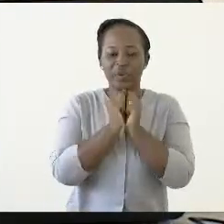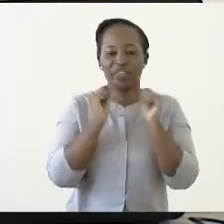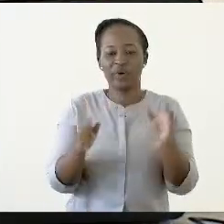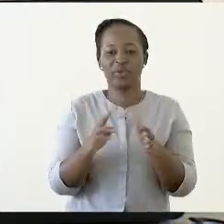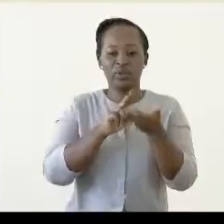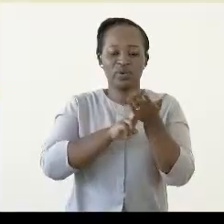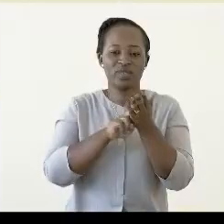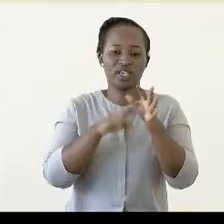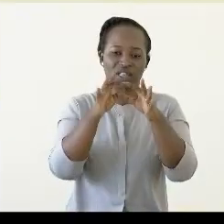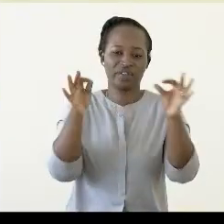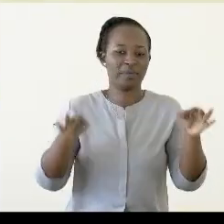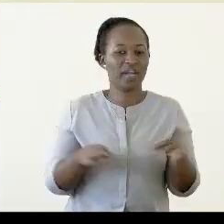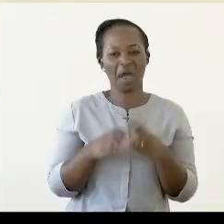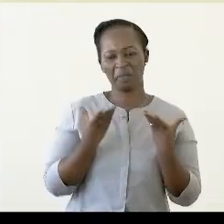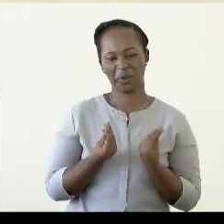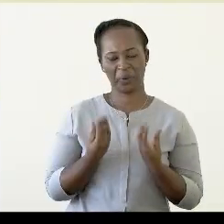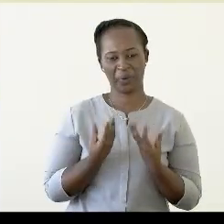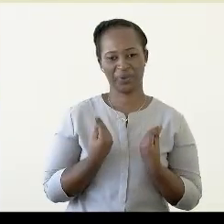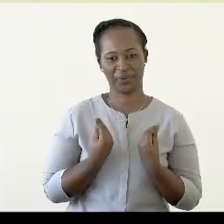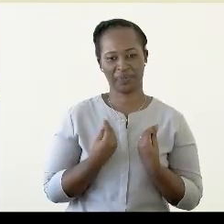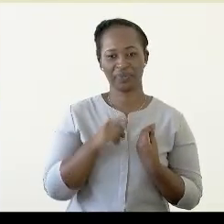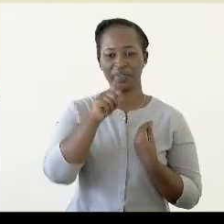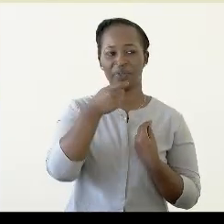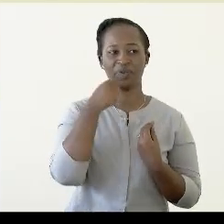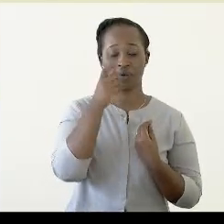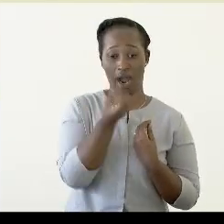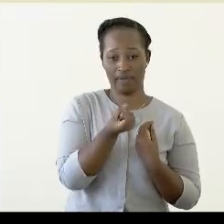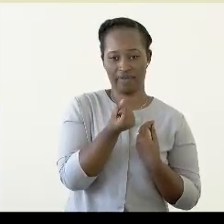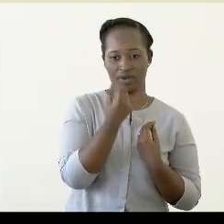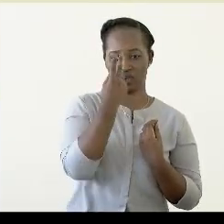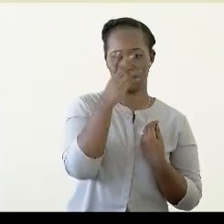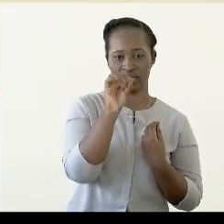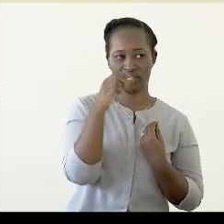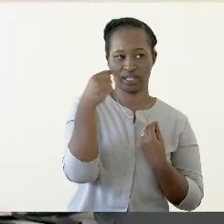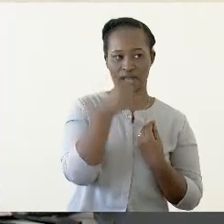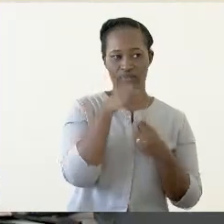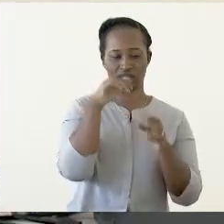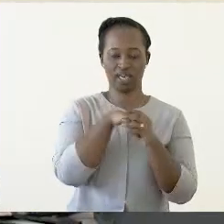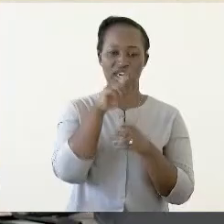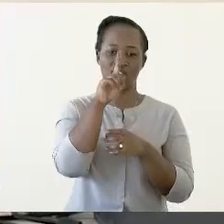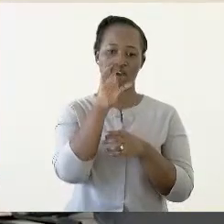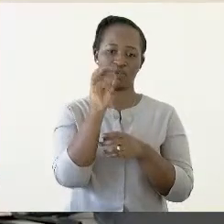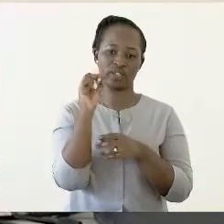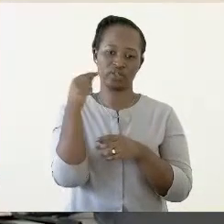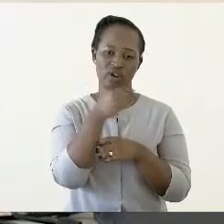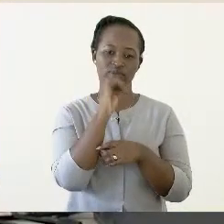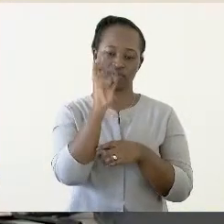the formula. It's very simple. So you have 20 grams in 100 grams of